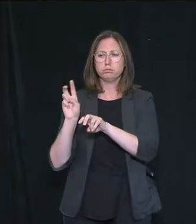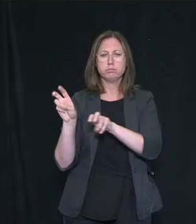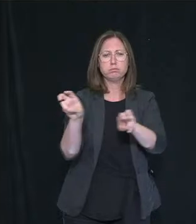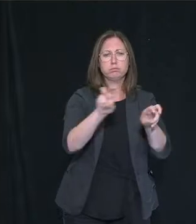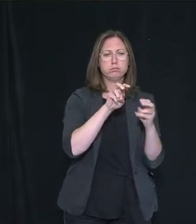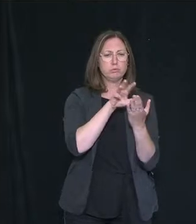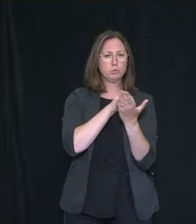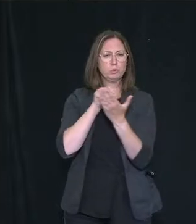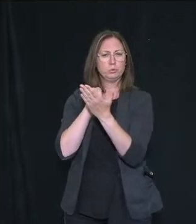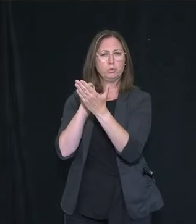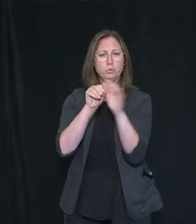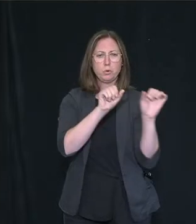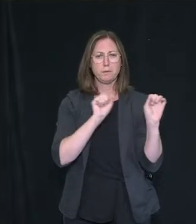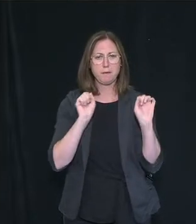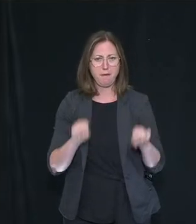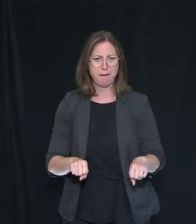family